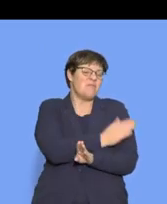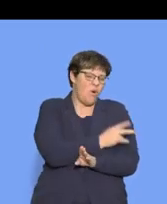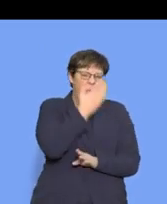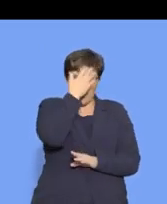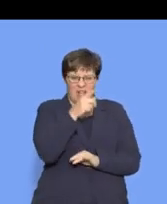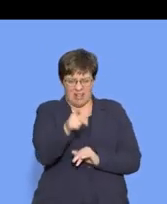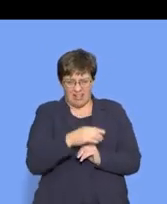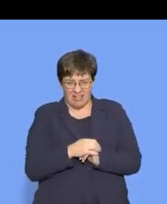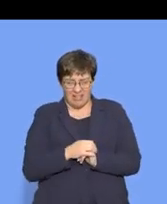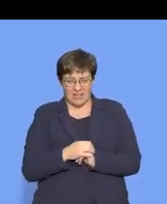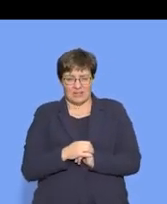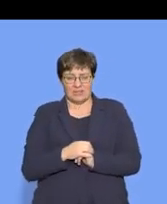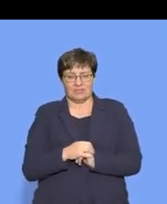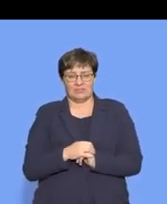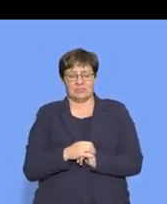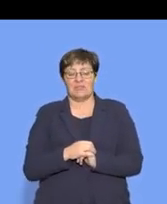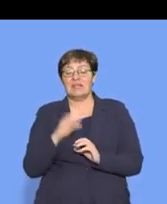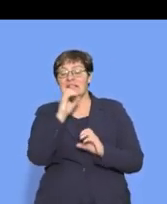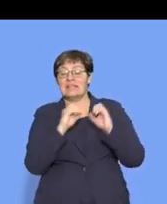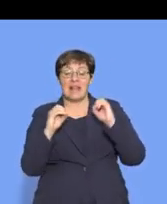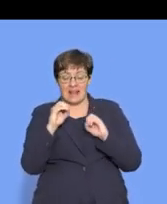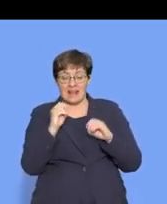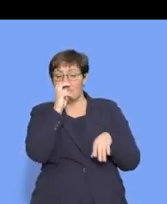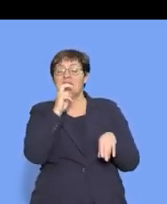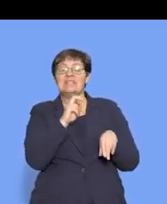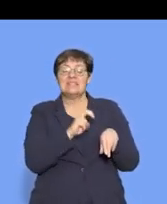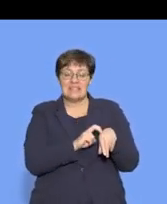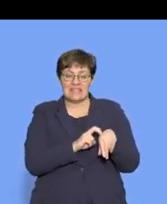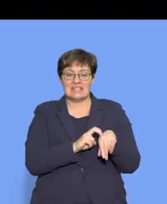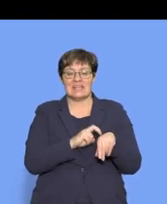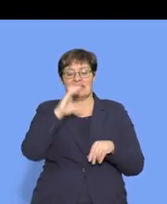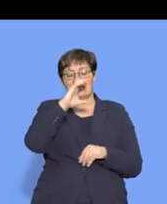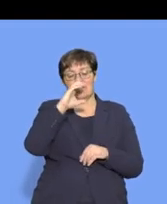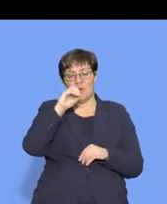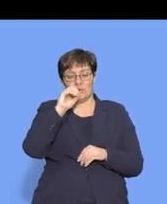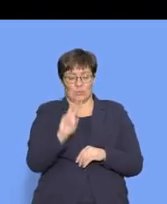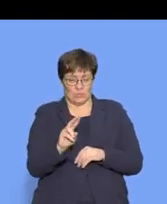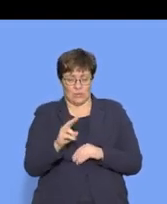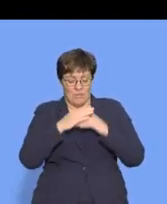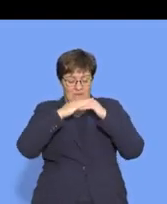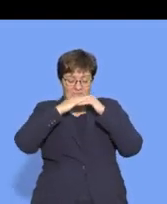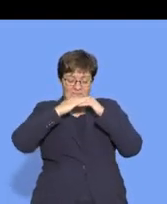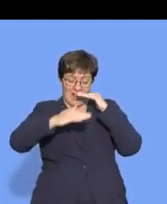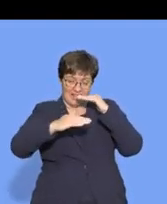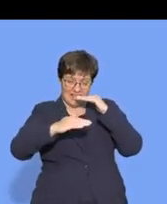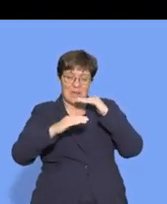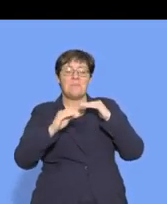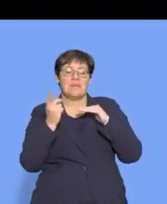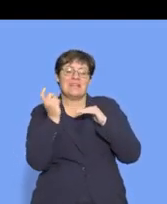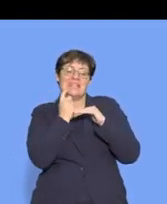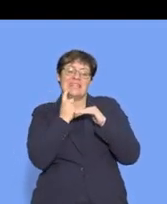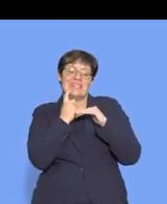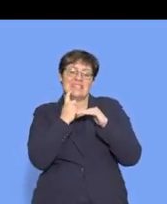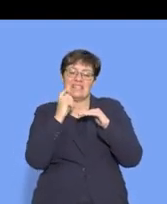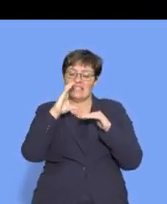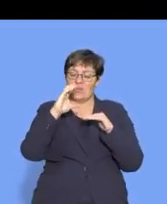you should know that for photosynthesis, cells actually need carbon dioxide. And being flat means they can absorb